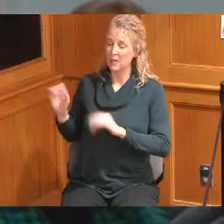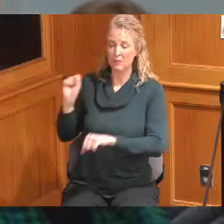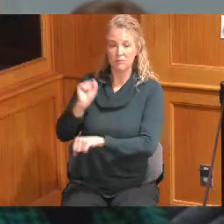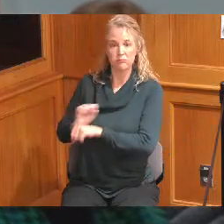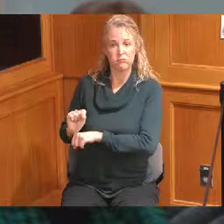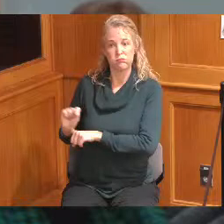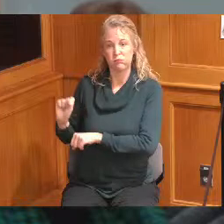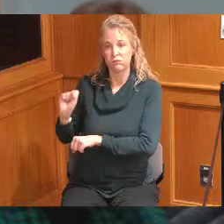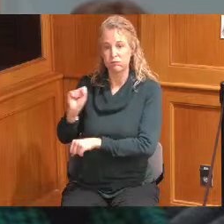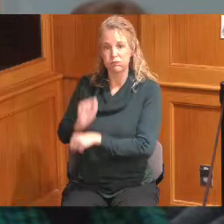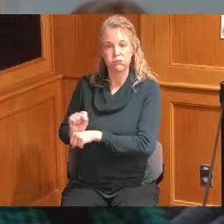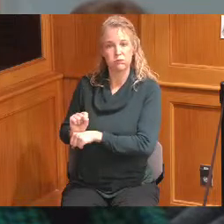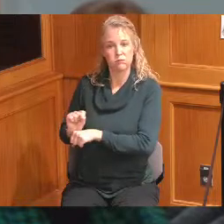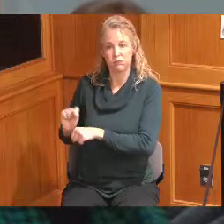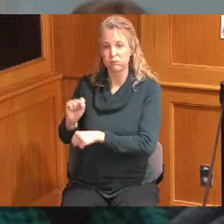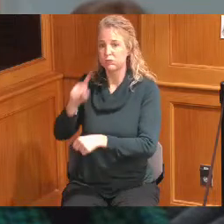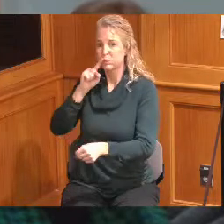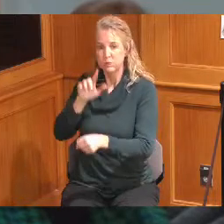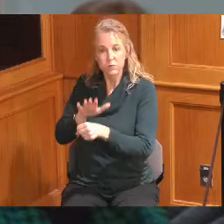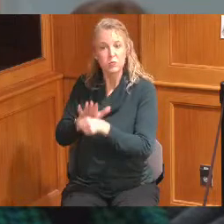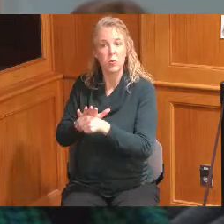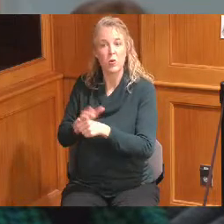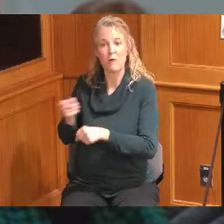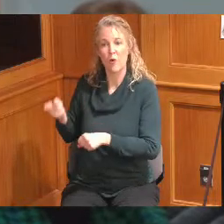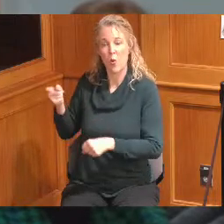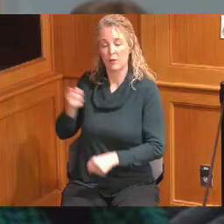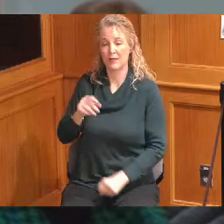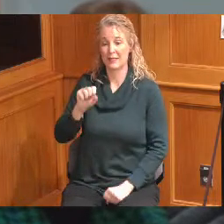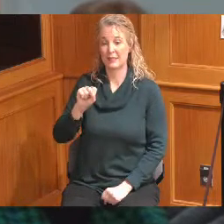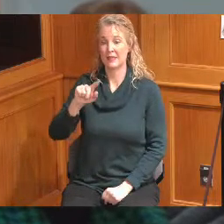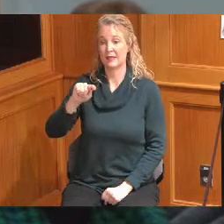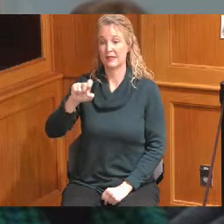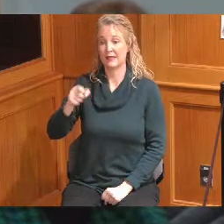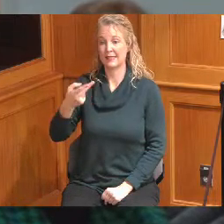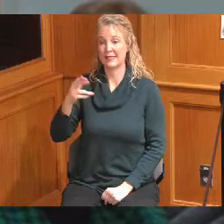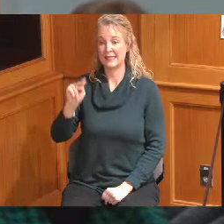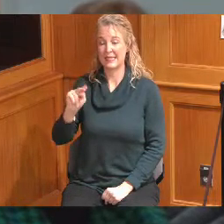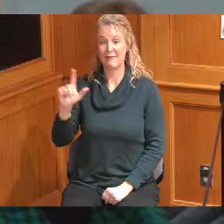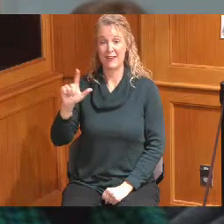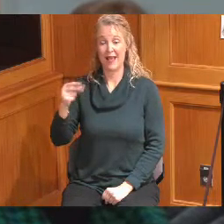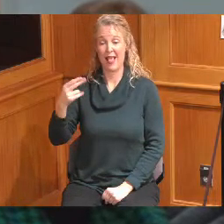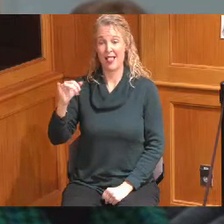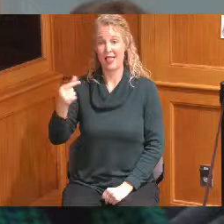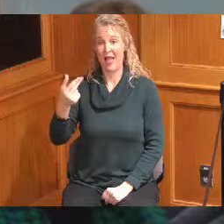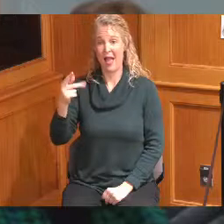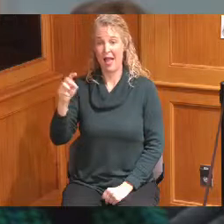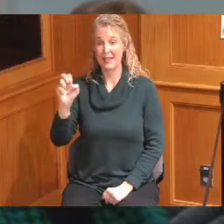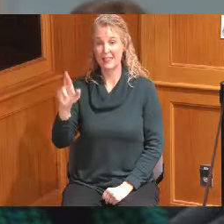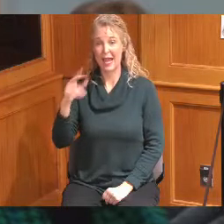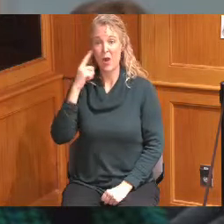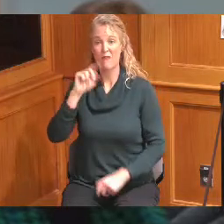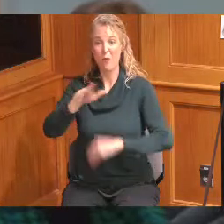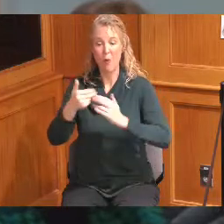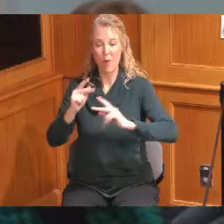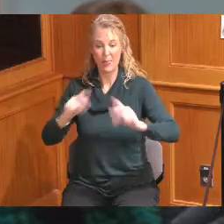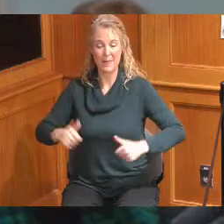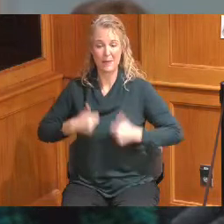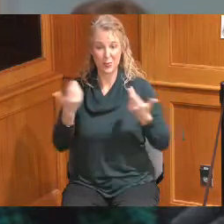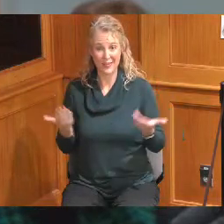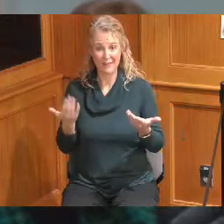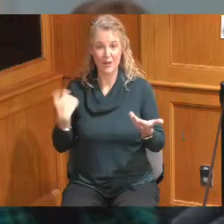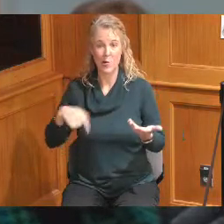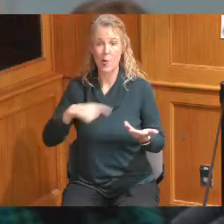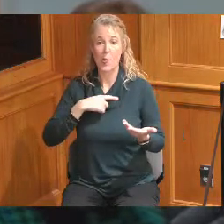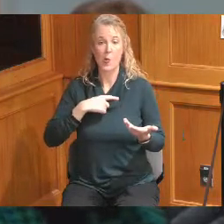dedication and commitment of Mr. Stephen L. Hightower to the residents of Hamilton County. Be